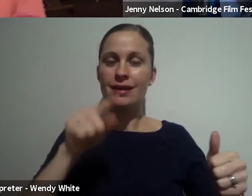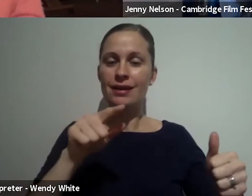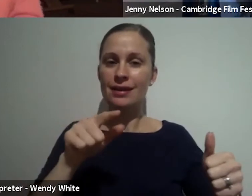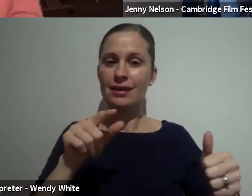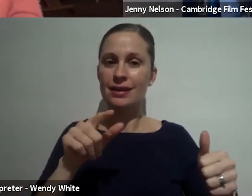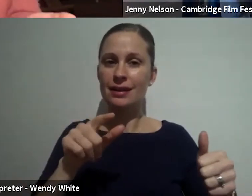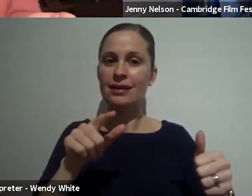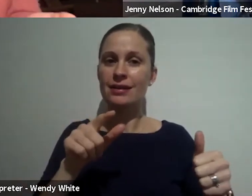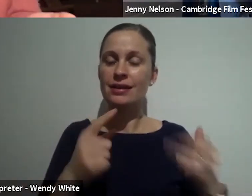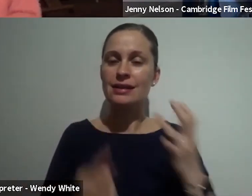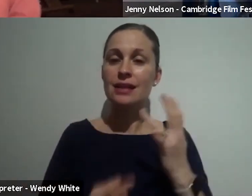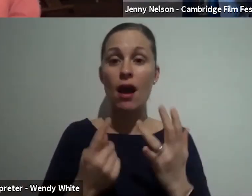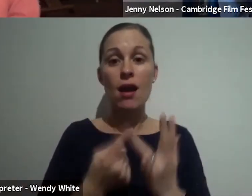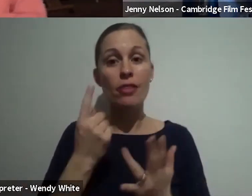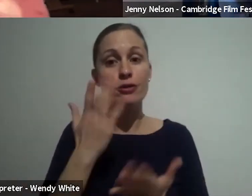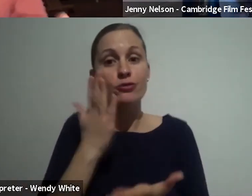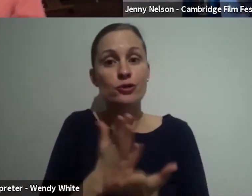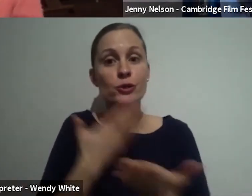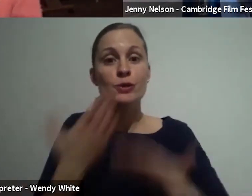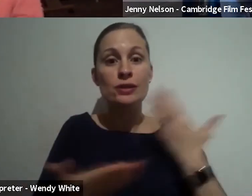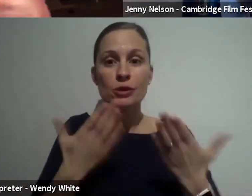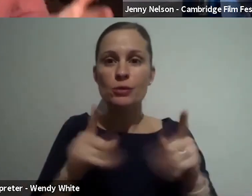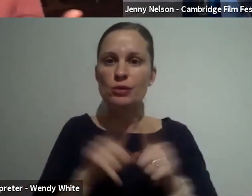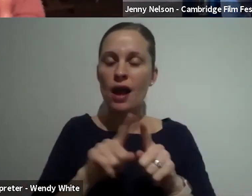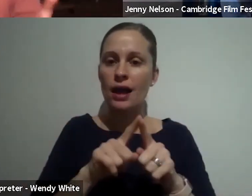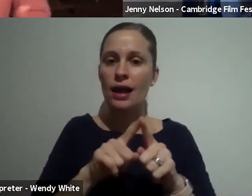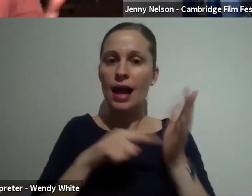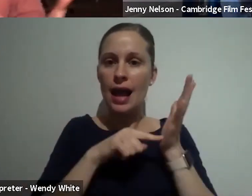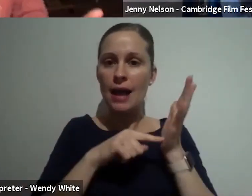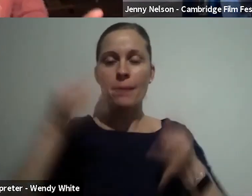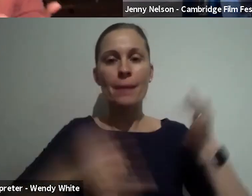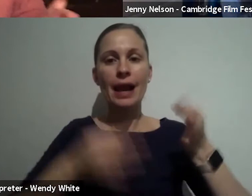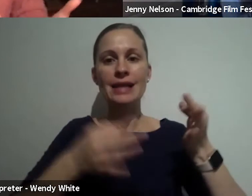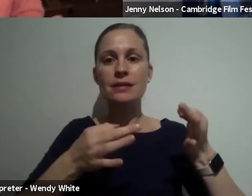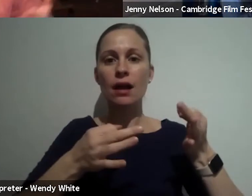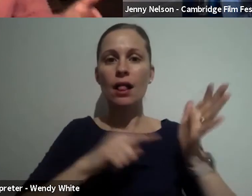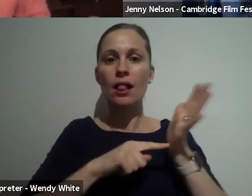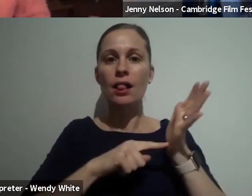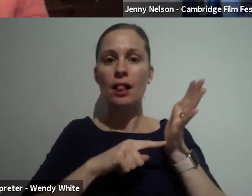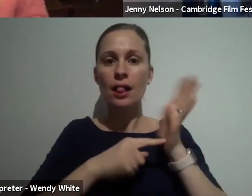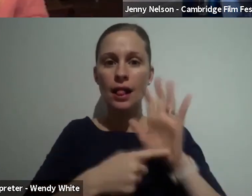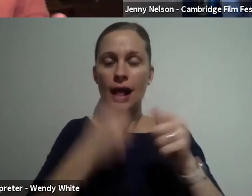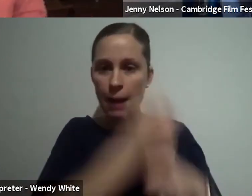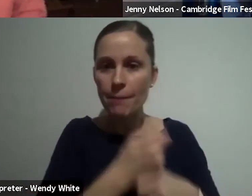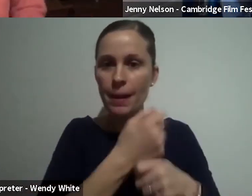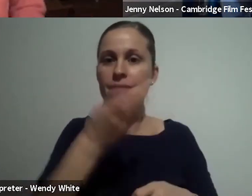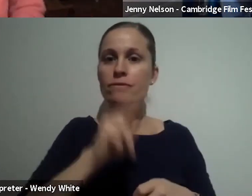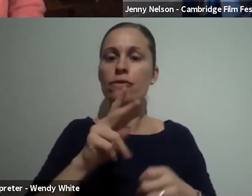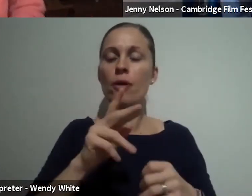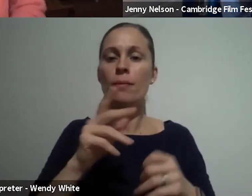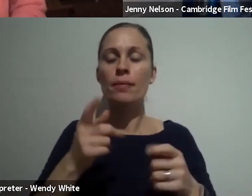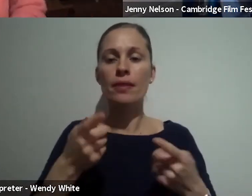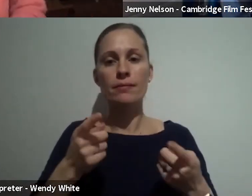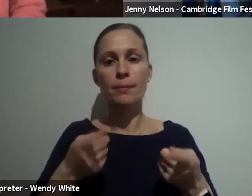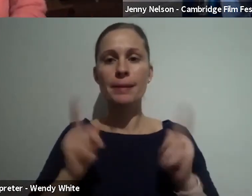that's also another true story, no? That it was a campaign, a publicity campaign from the Ministry of Health,